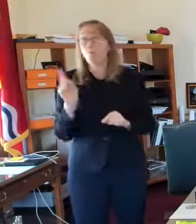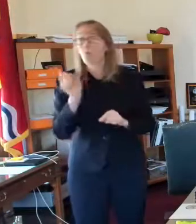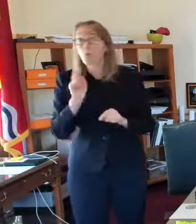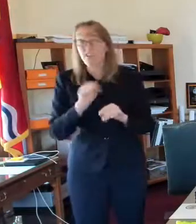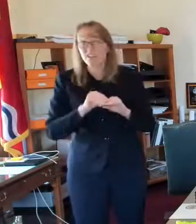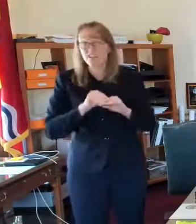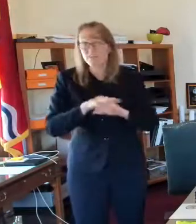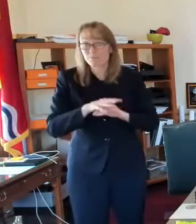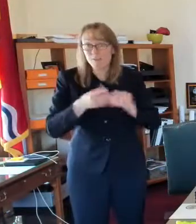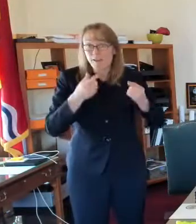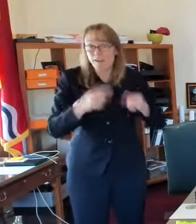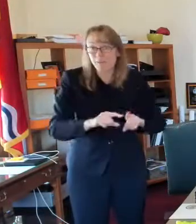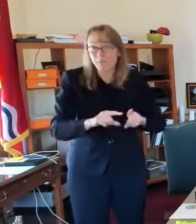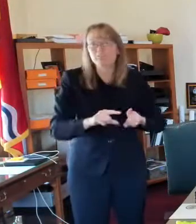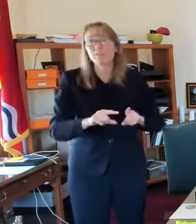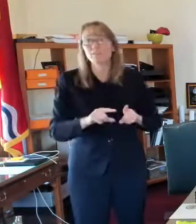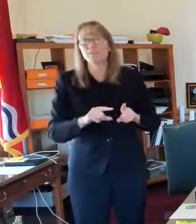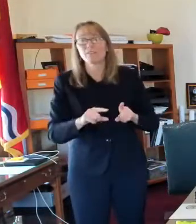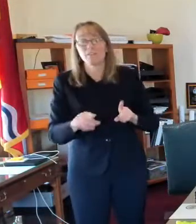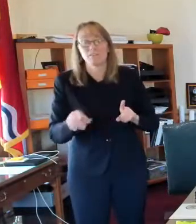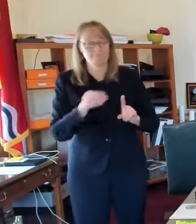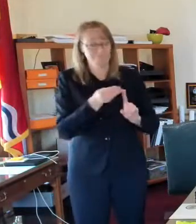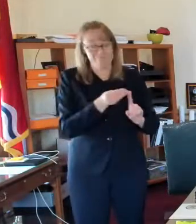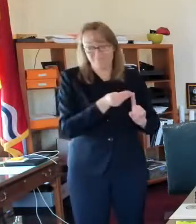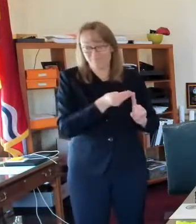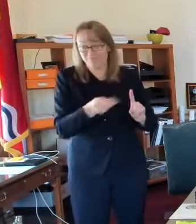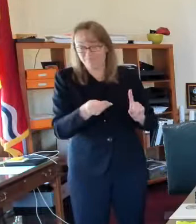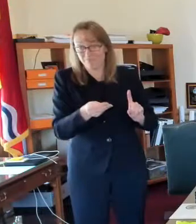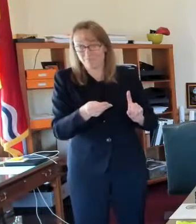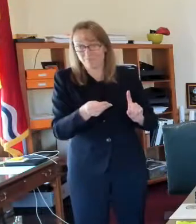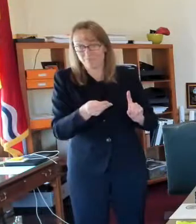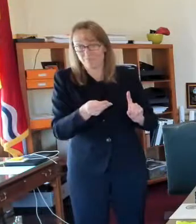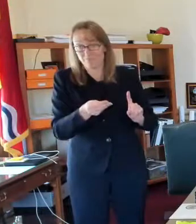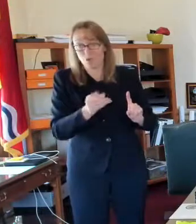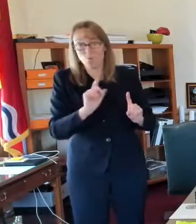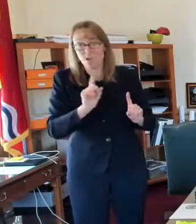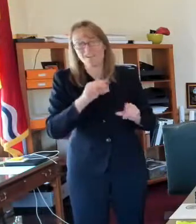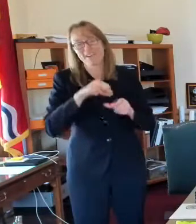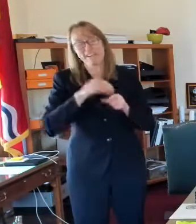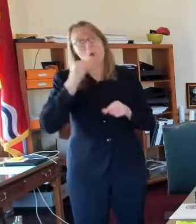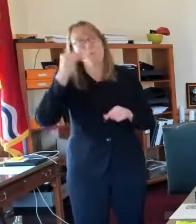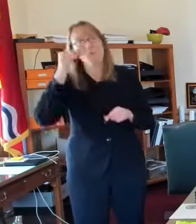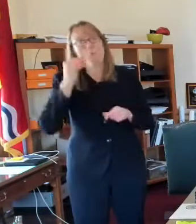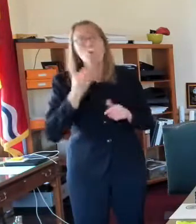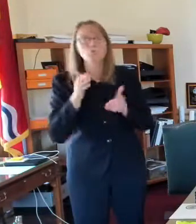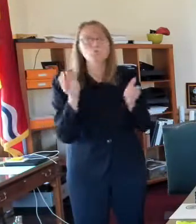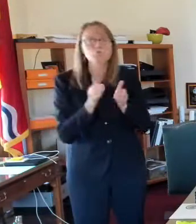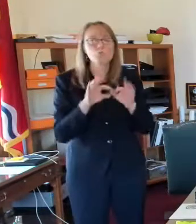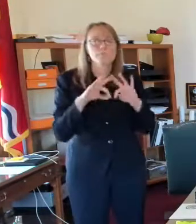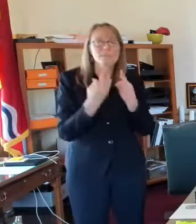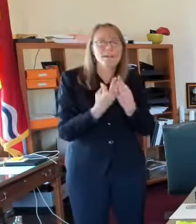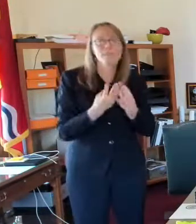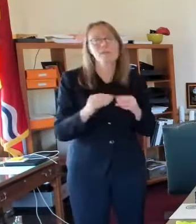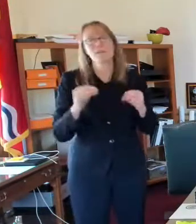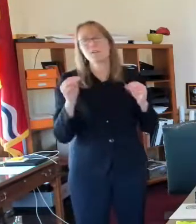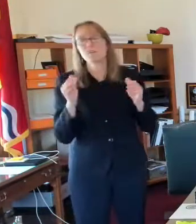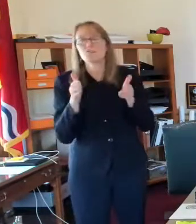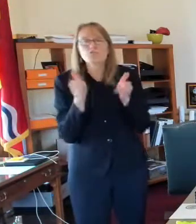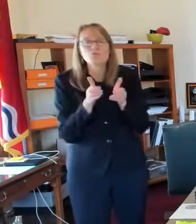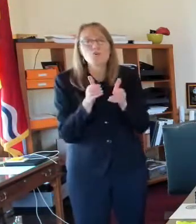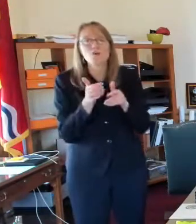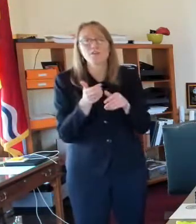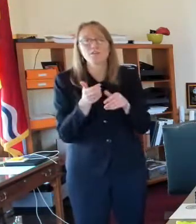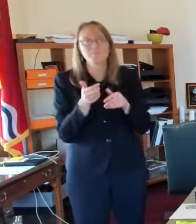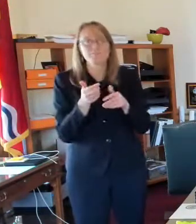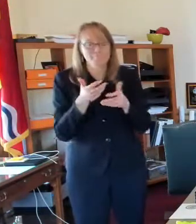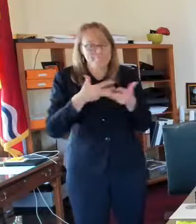friend get-togethers. And so, of course, very hard to make a rule that